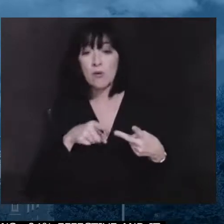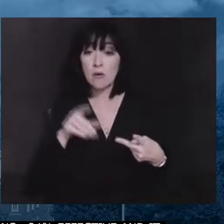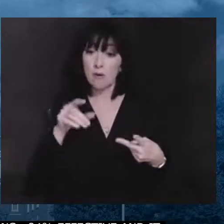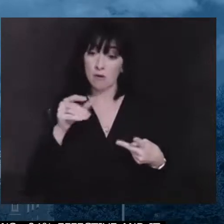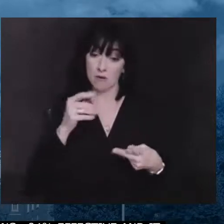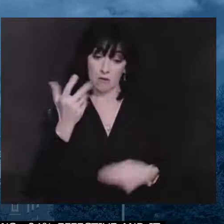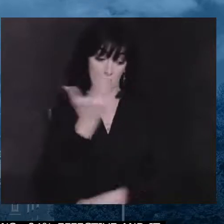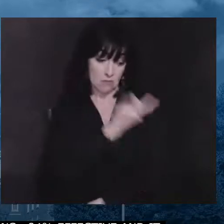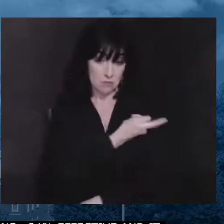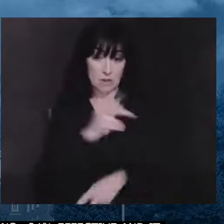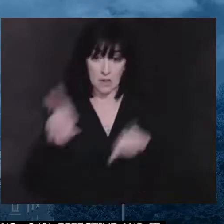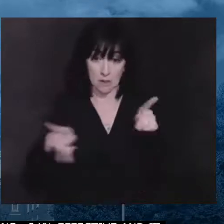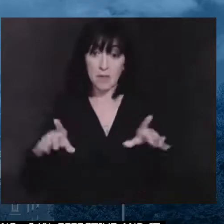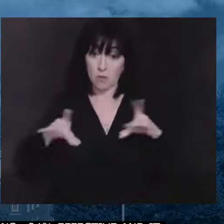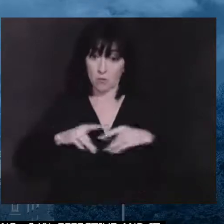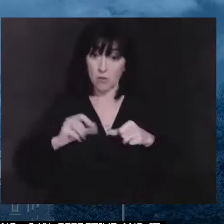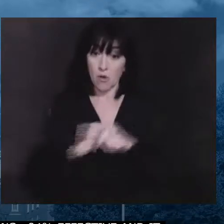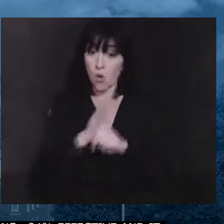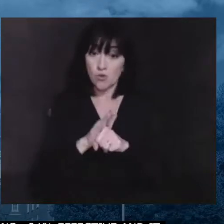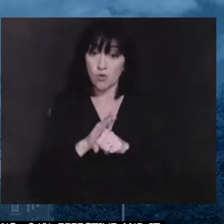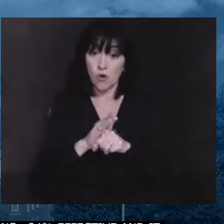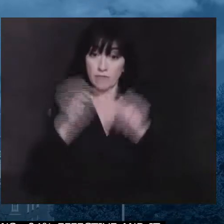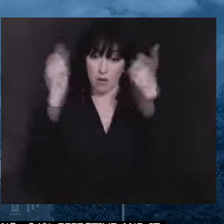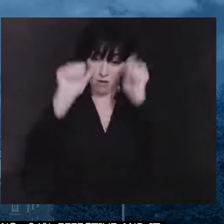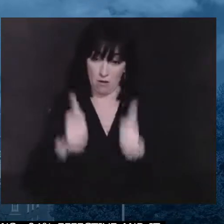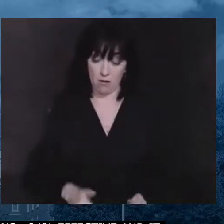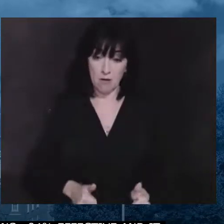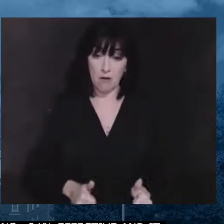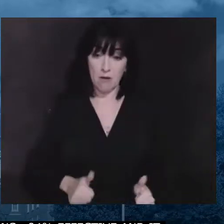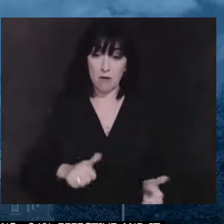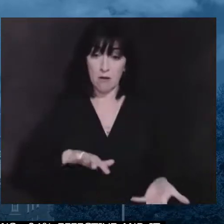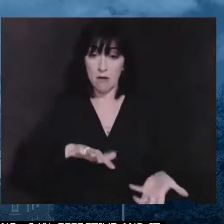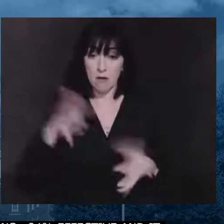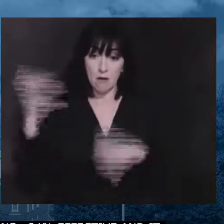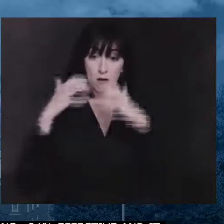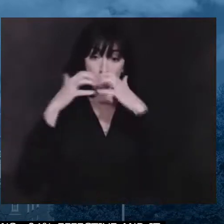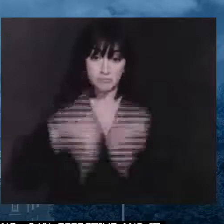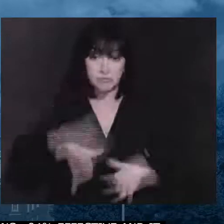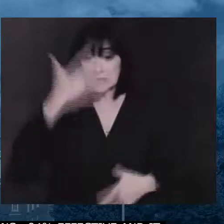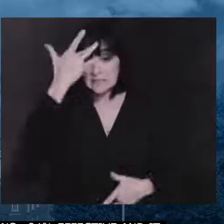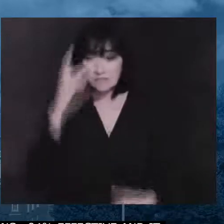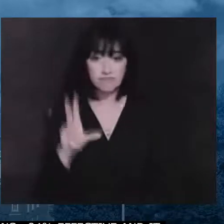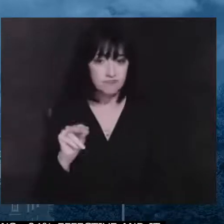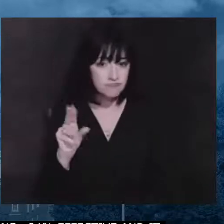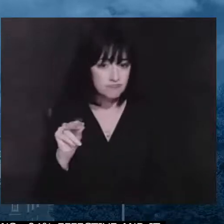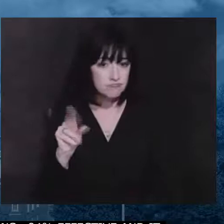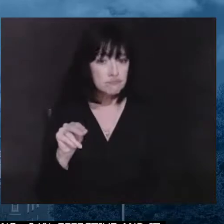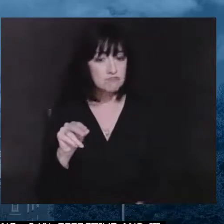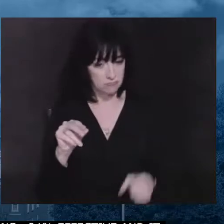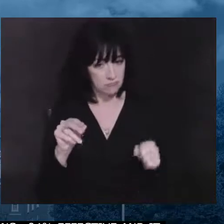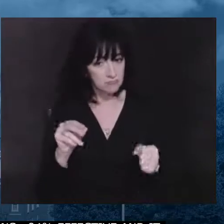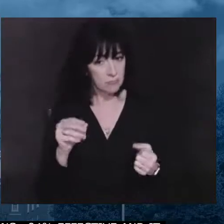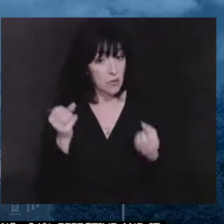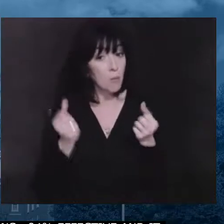get there may be skeptics, but I think what we're hearing is most people are really excited and want this